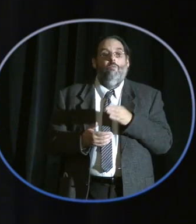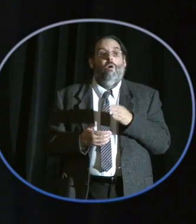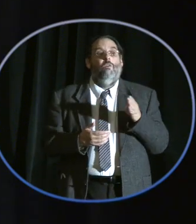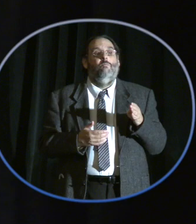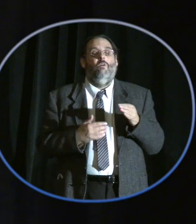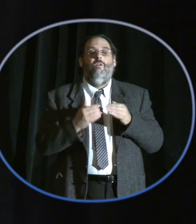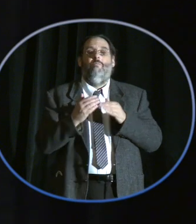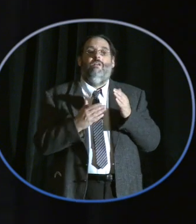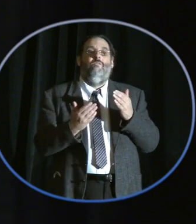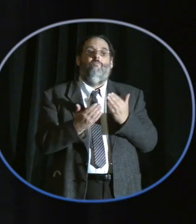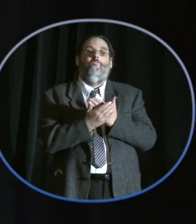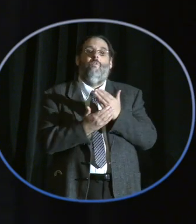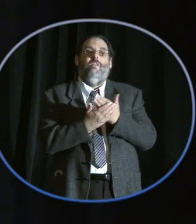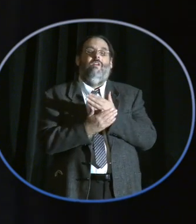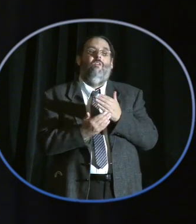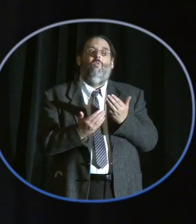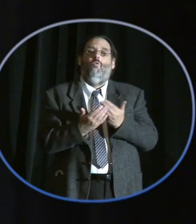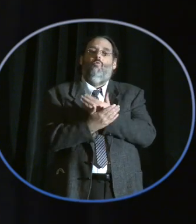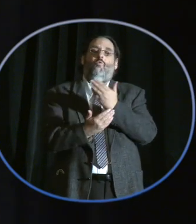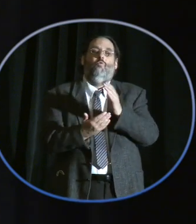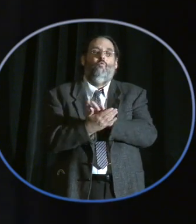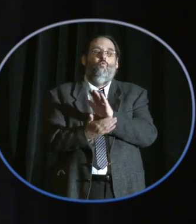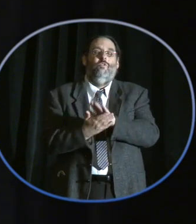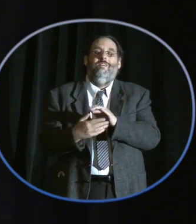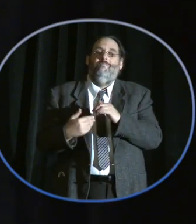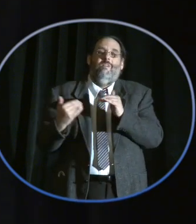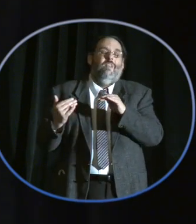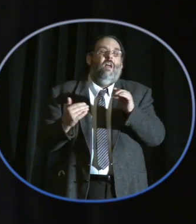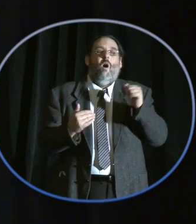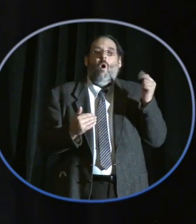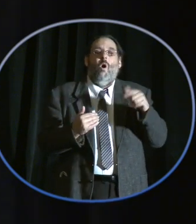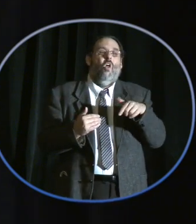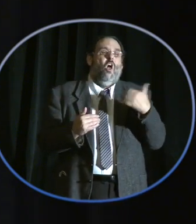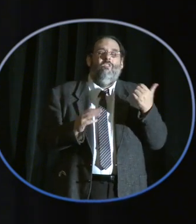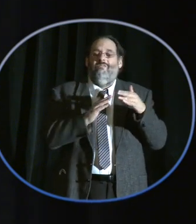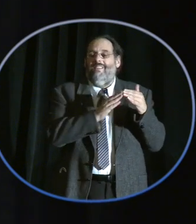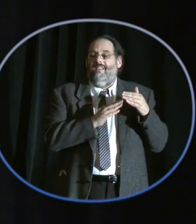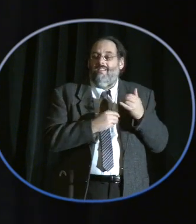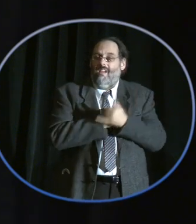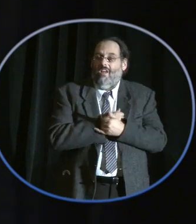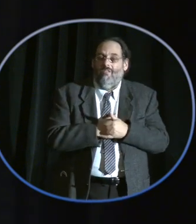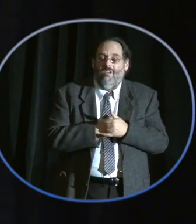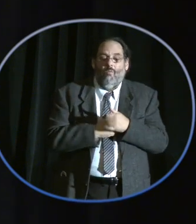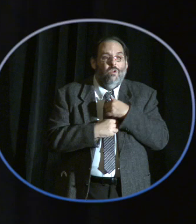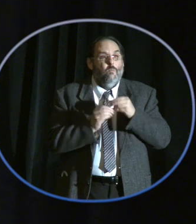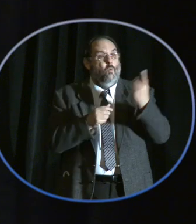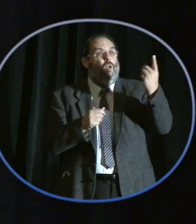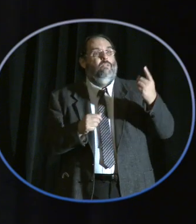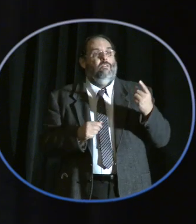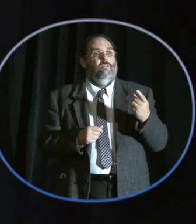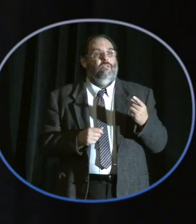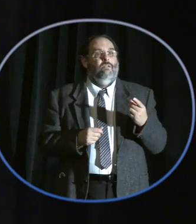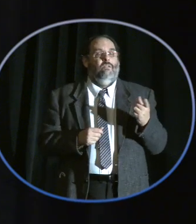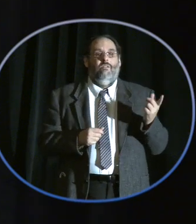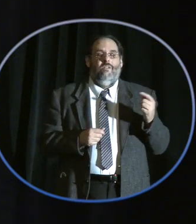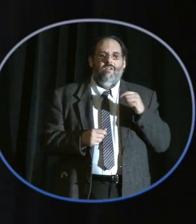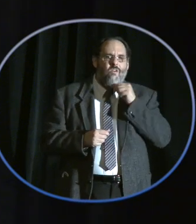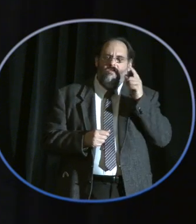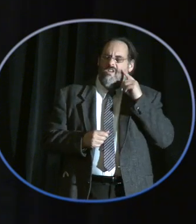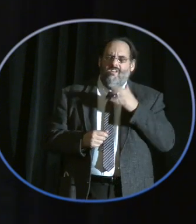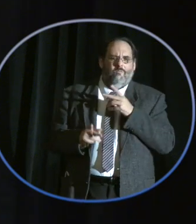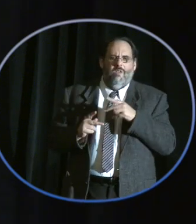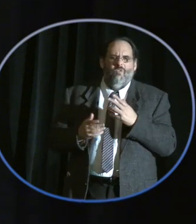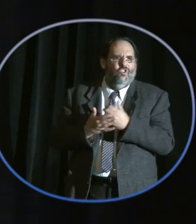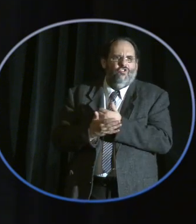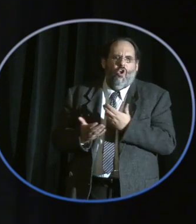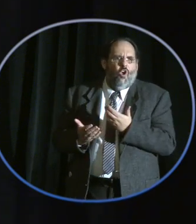Baltimore has built or renovated more brand new schools than any urban district in the country. You don't hear that because they don't think that our young people